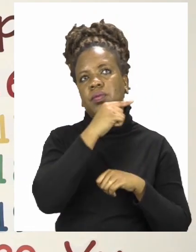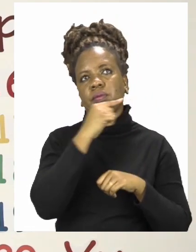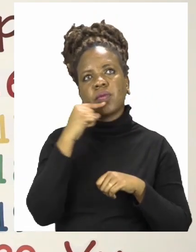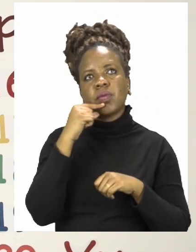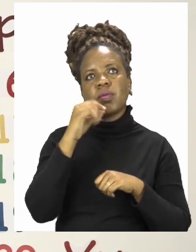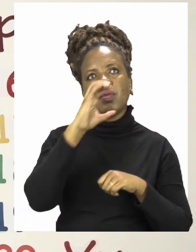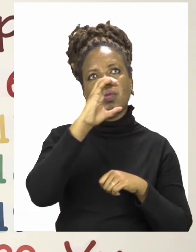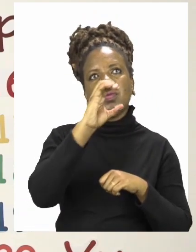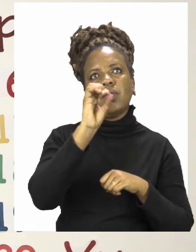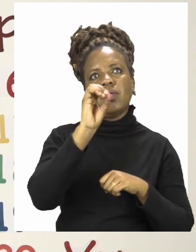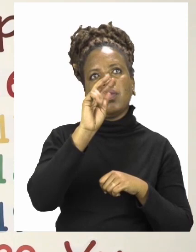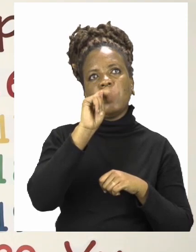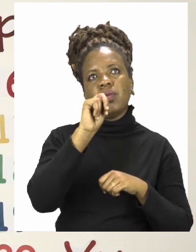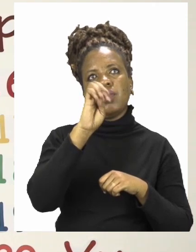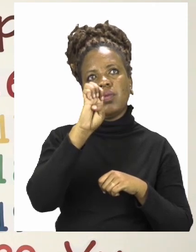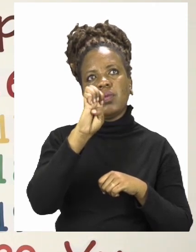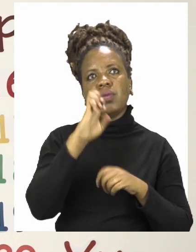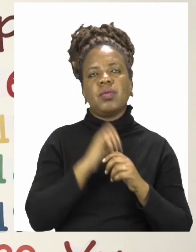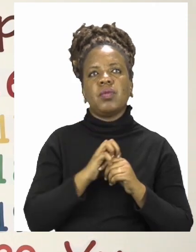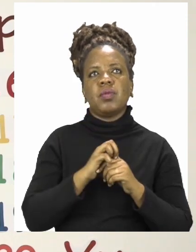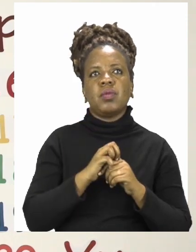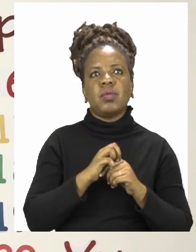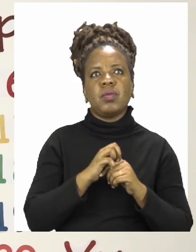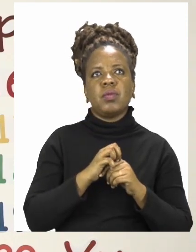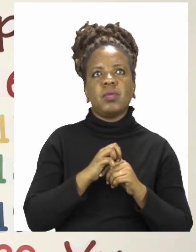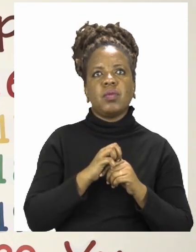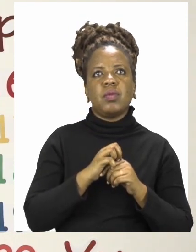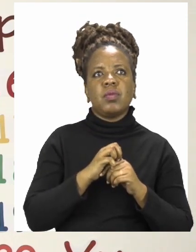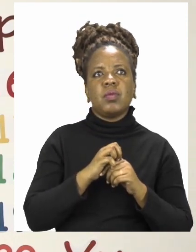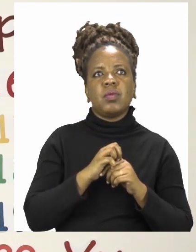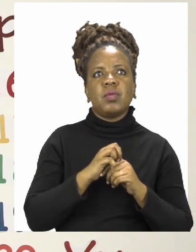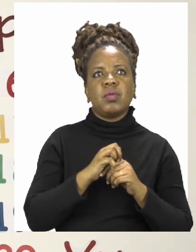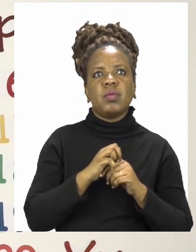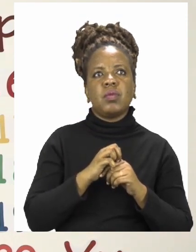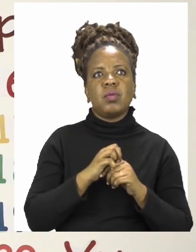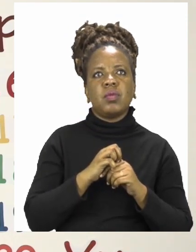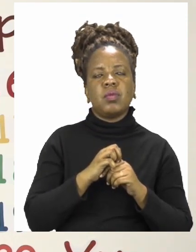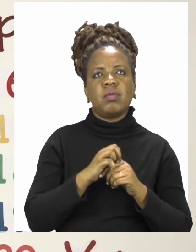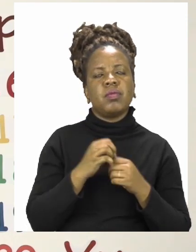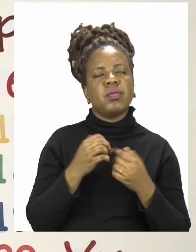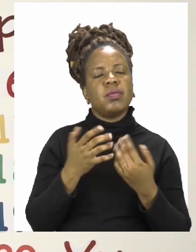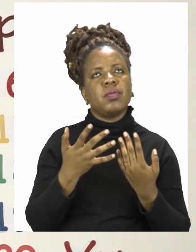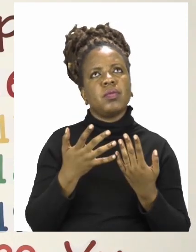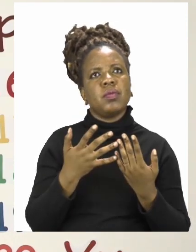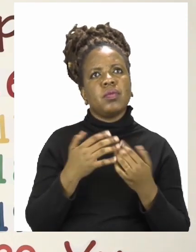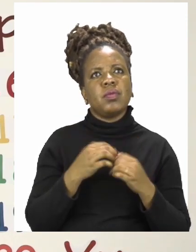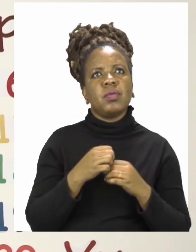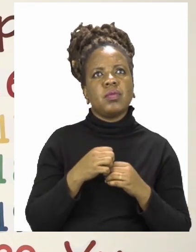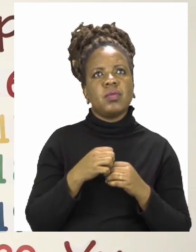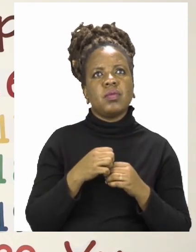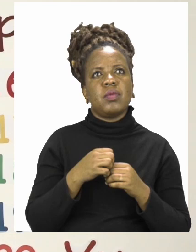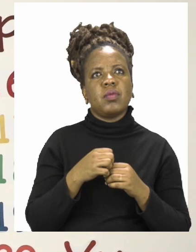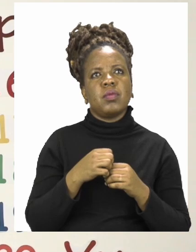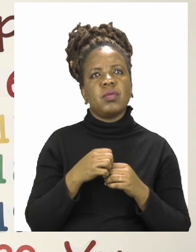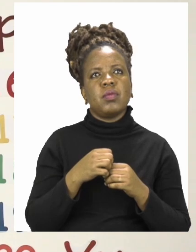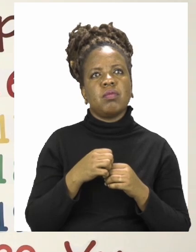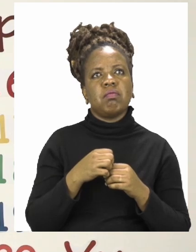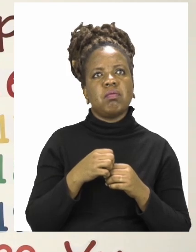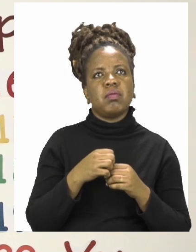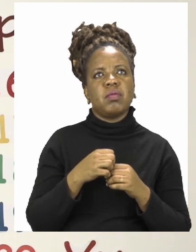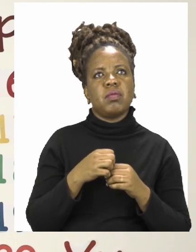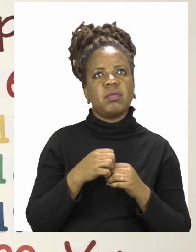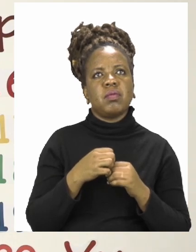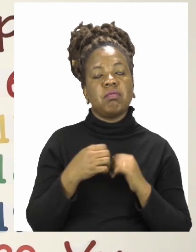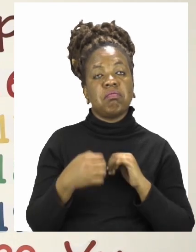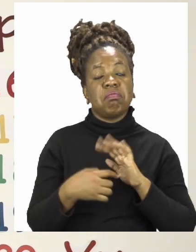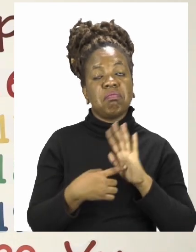one. Now, a cone can be a different shape. If I do one action, I know that you will know one thing